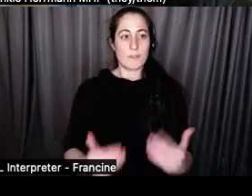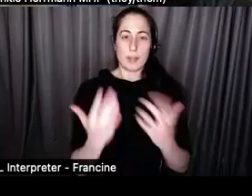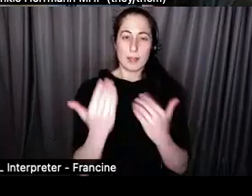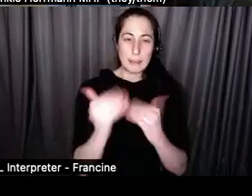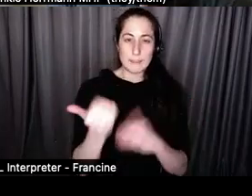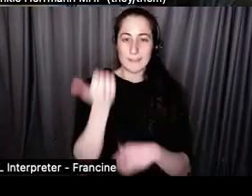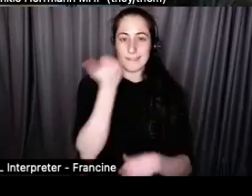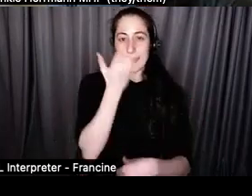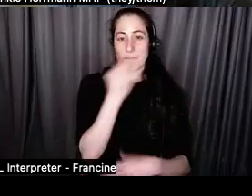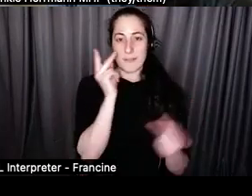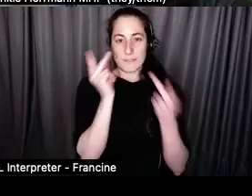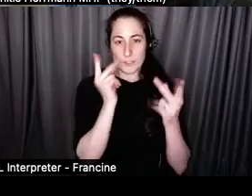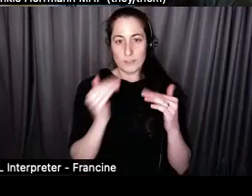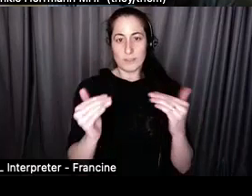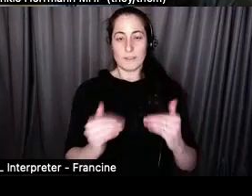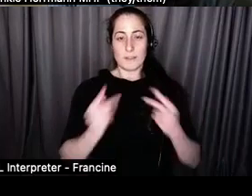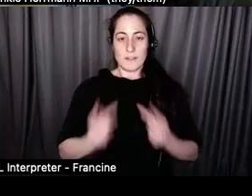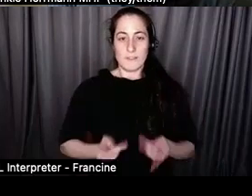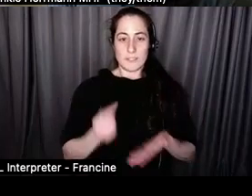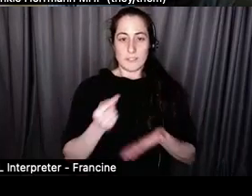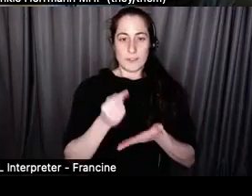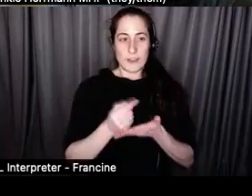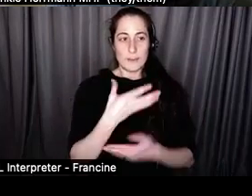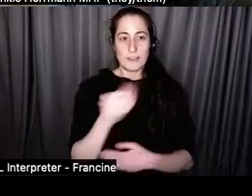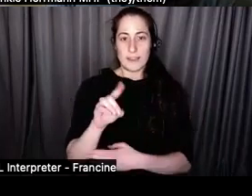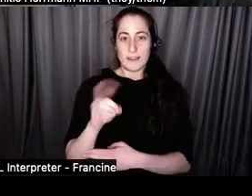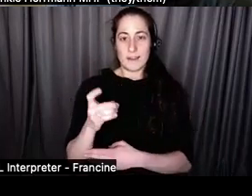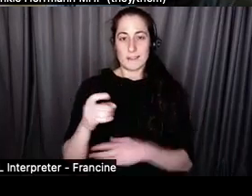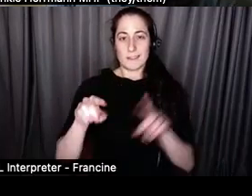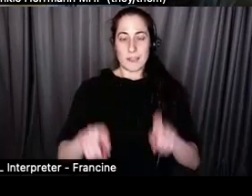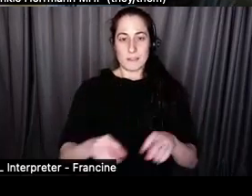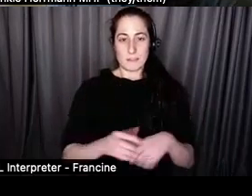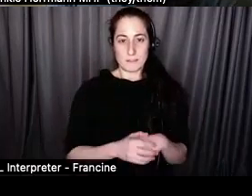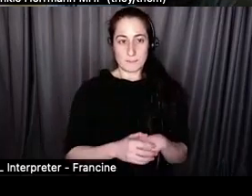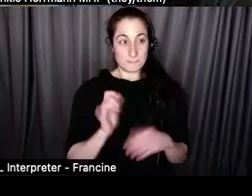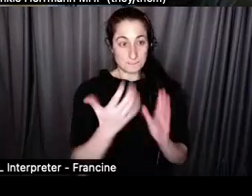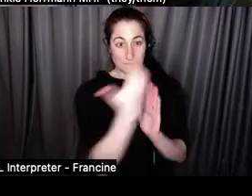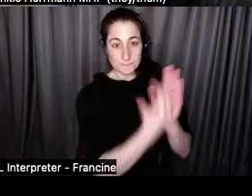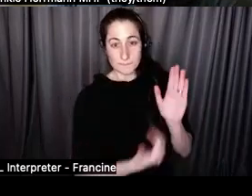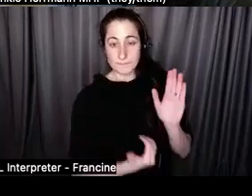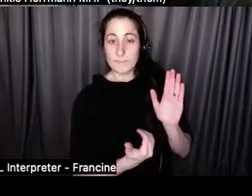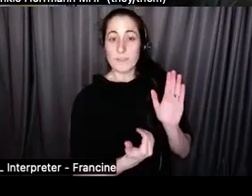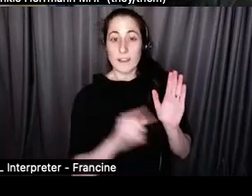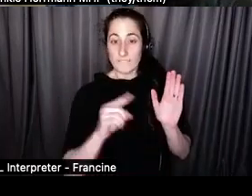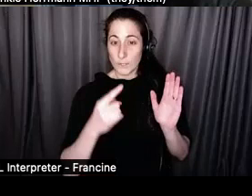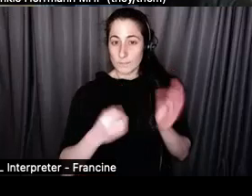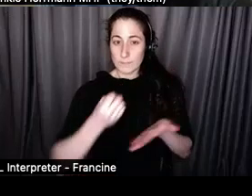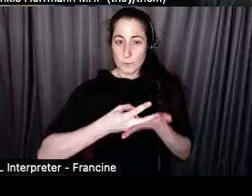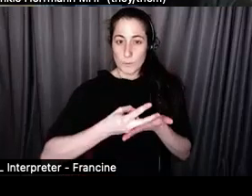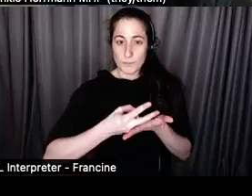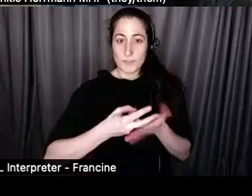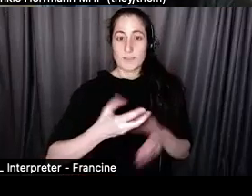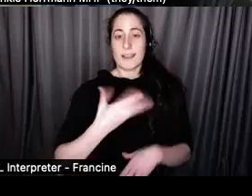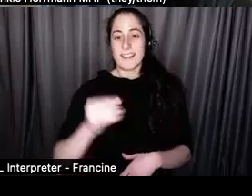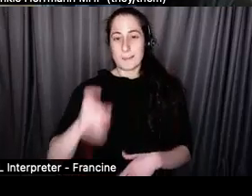care, physical therapy, and diagnostic tests. Now, these have to be authorized and they have to be medically necessary.